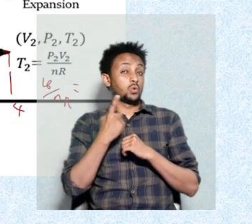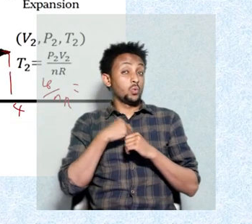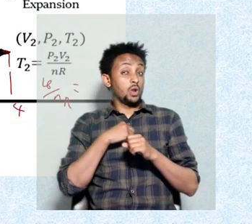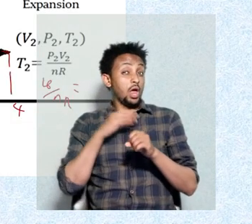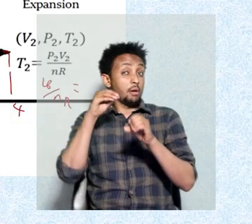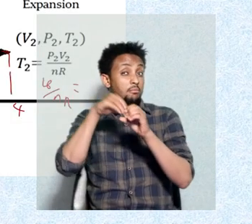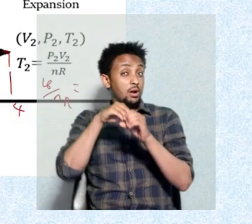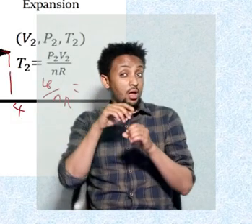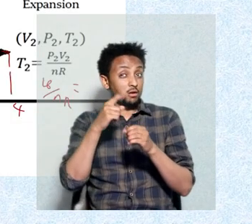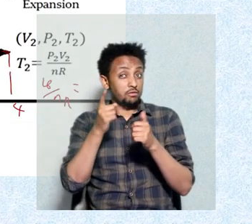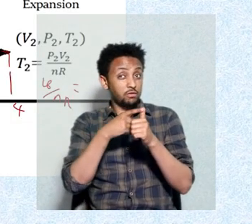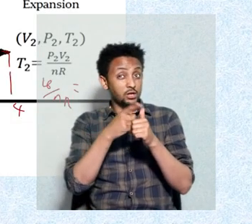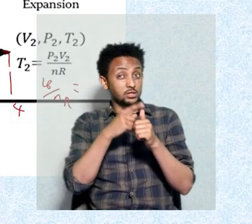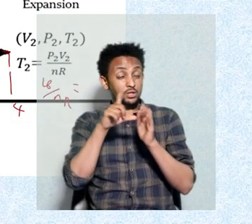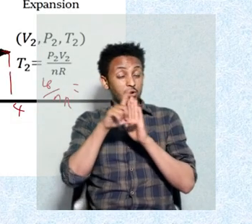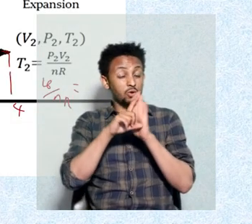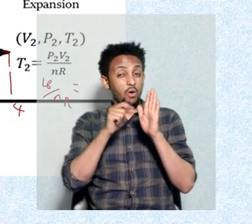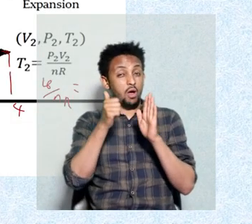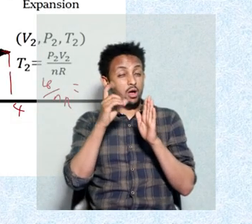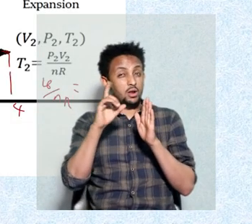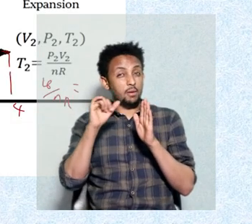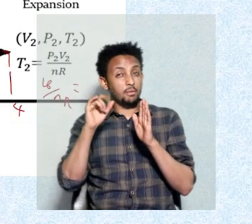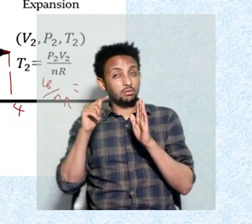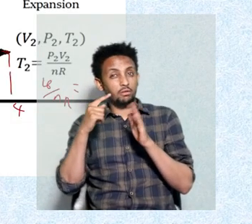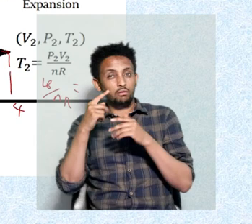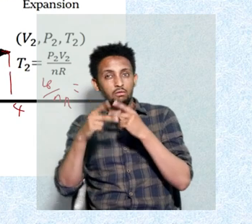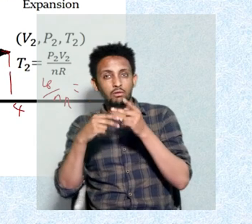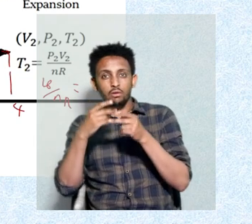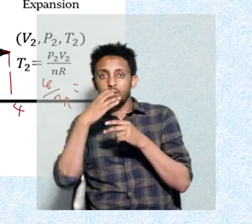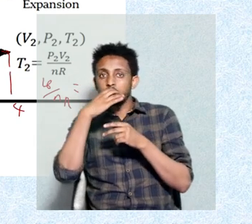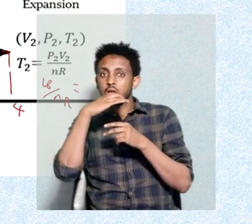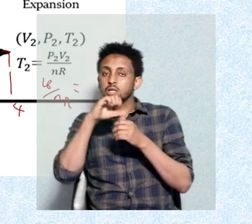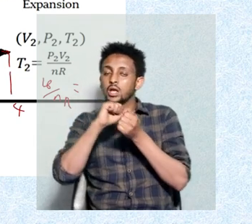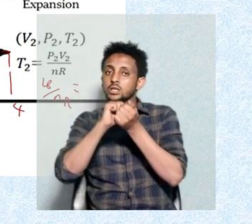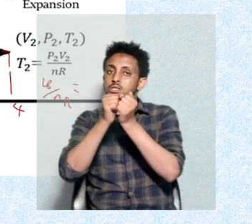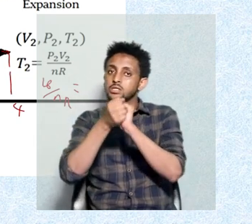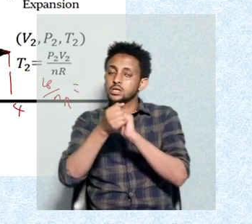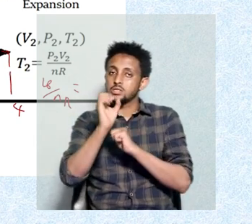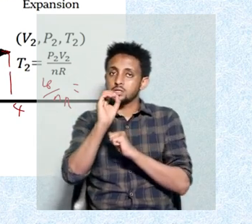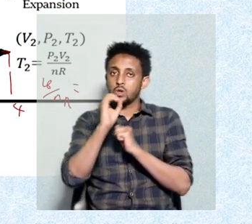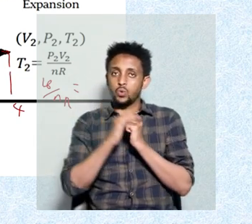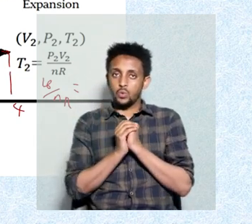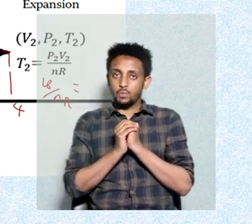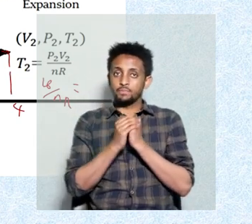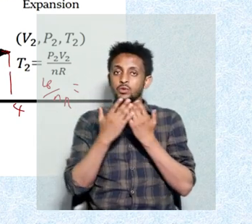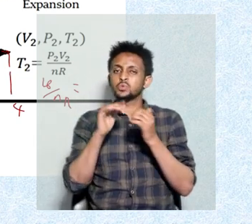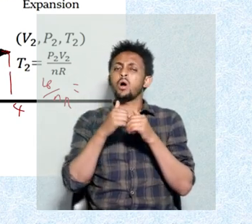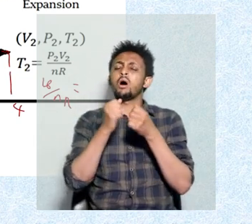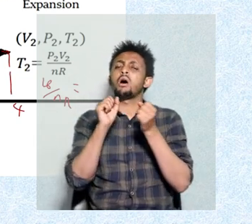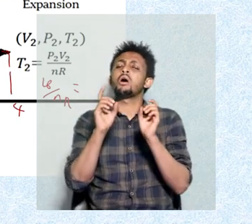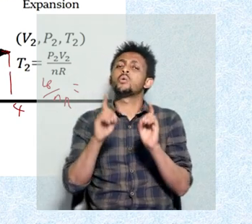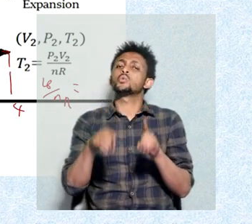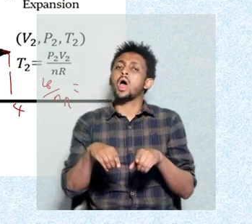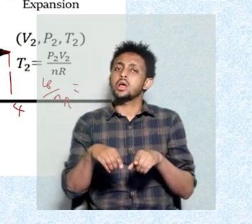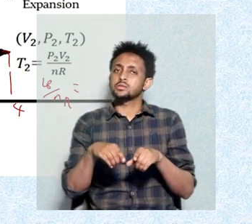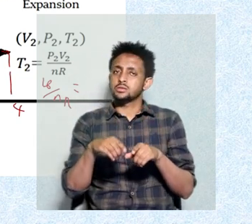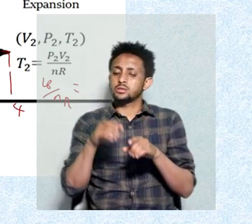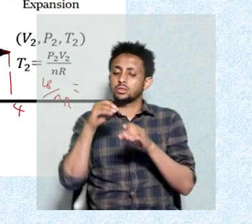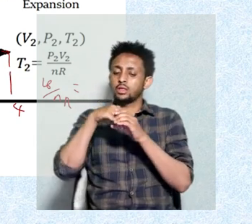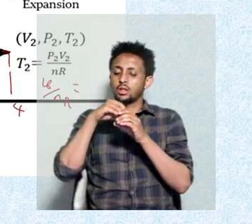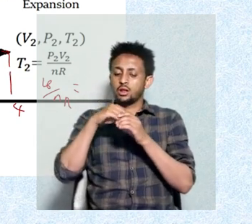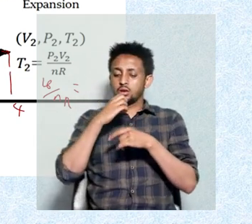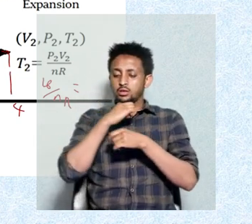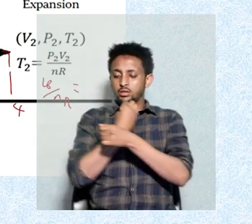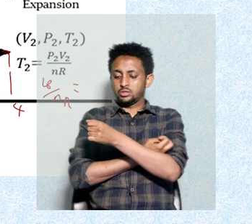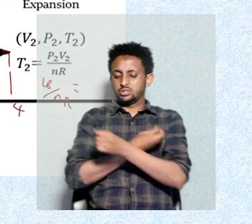you apply first law of thermodynamics for adiabatic process, the heat exchange is zero. So how does the internal